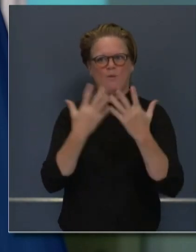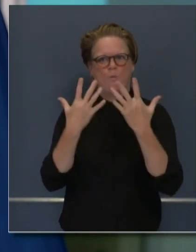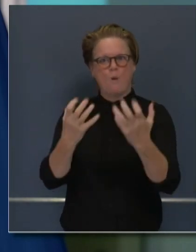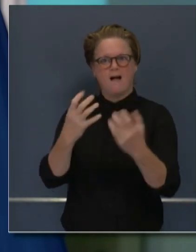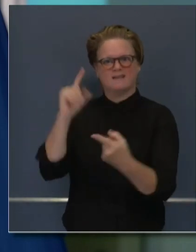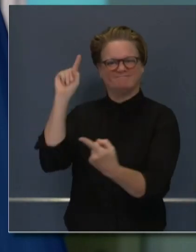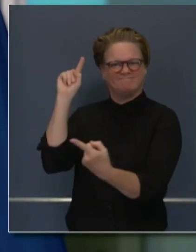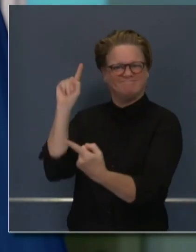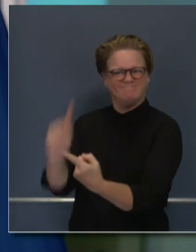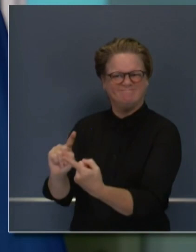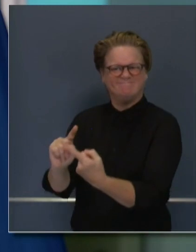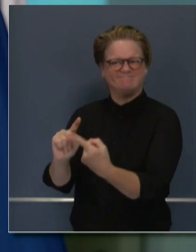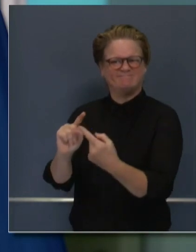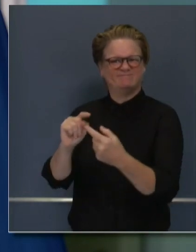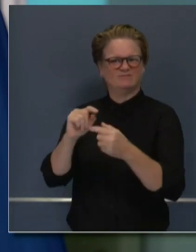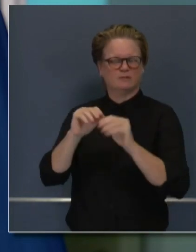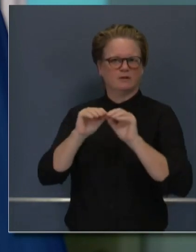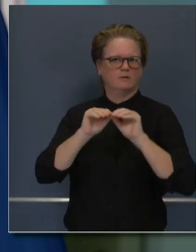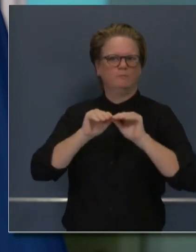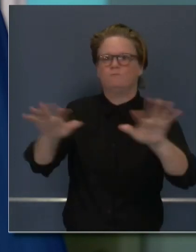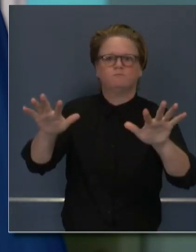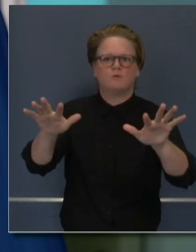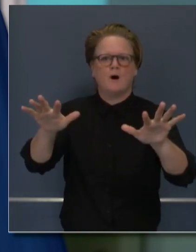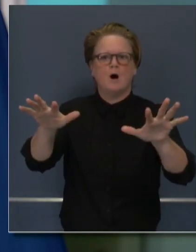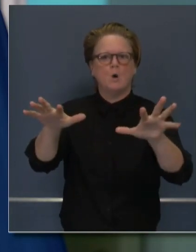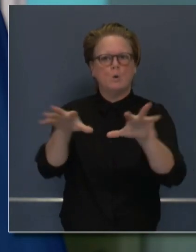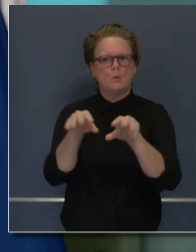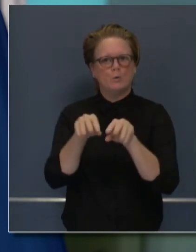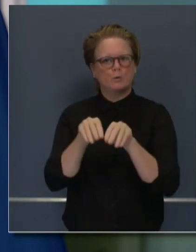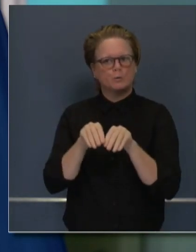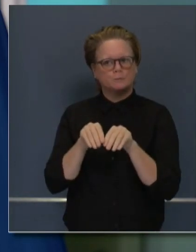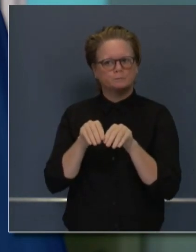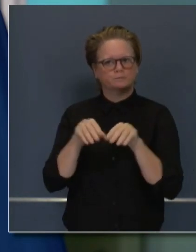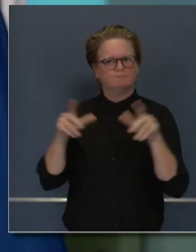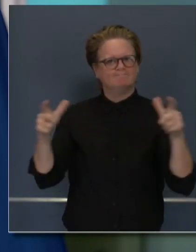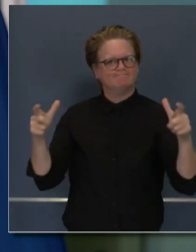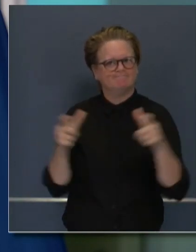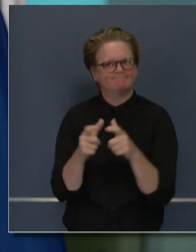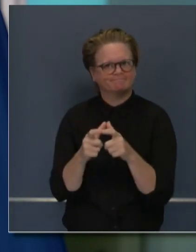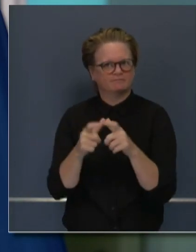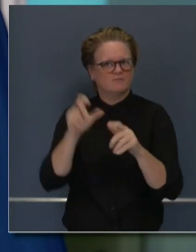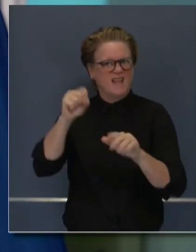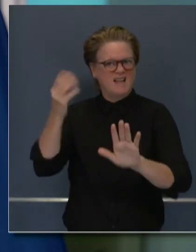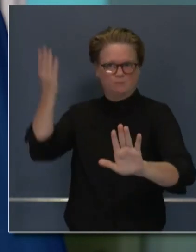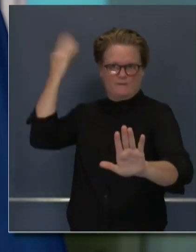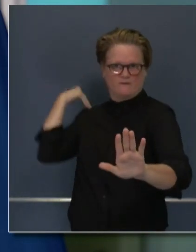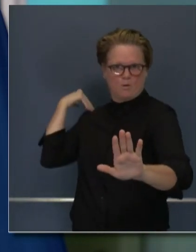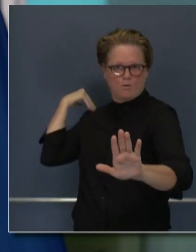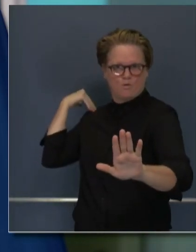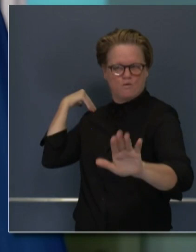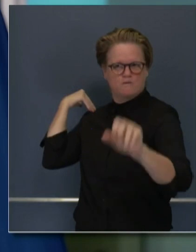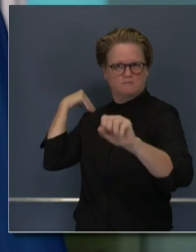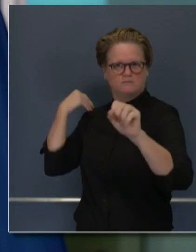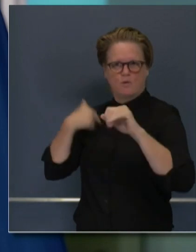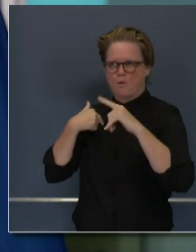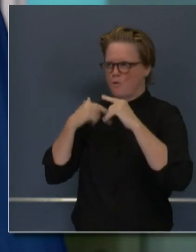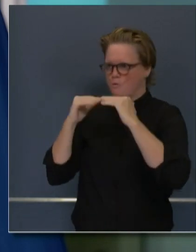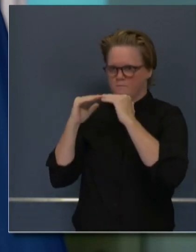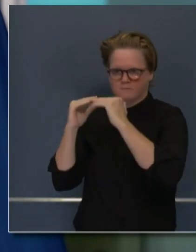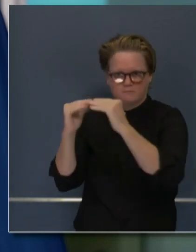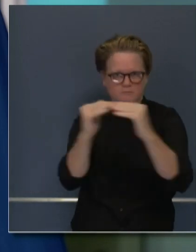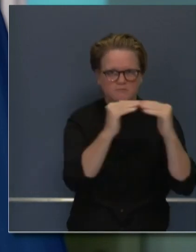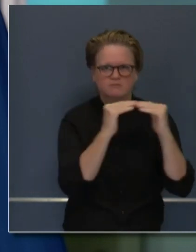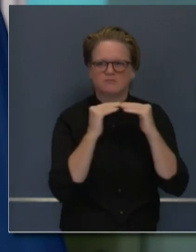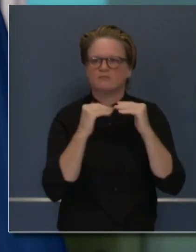in this nation avoided. And that was a consequence of efforts to really restrict movement, but also restrict